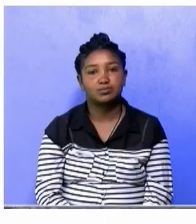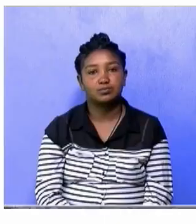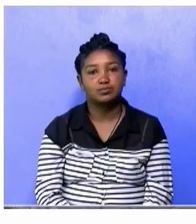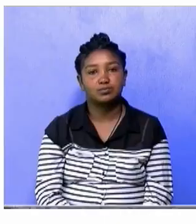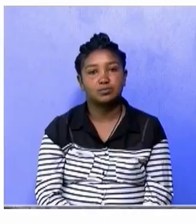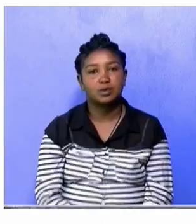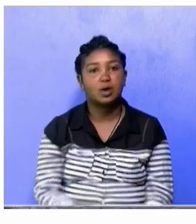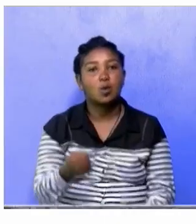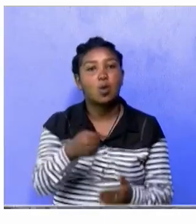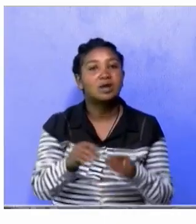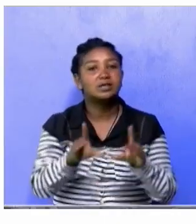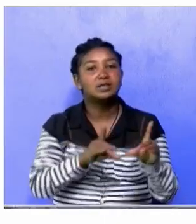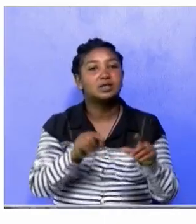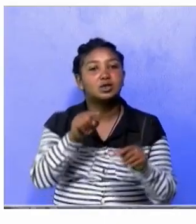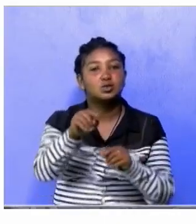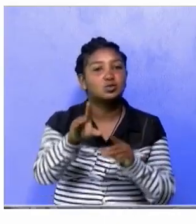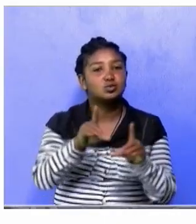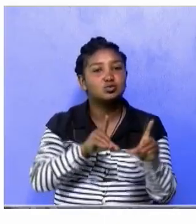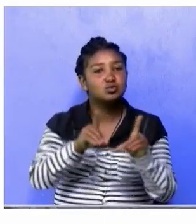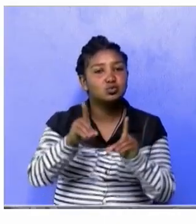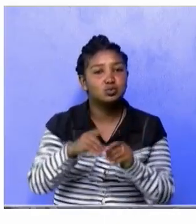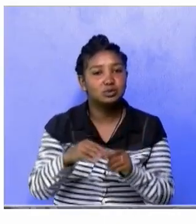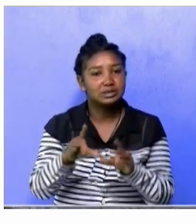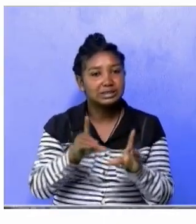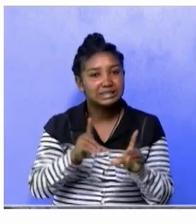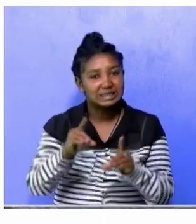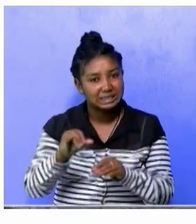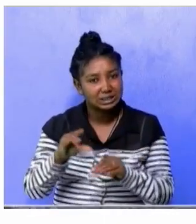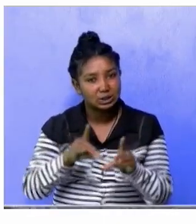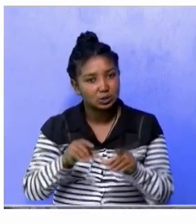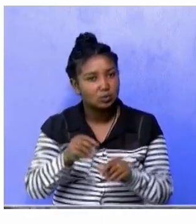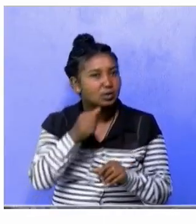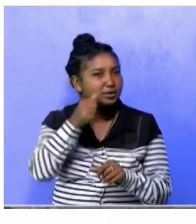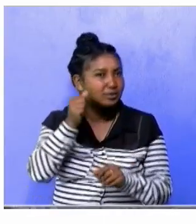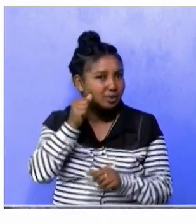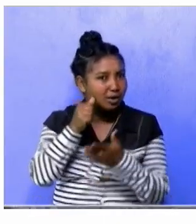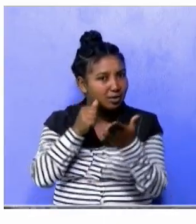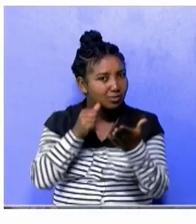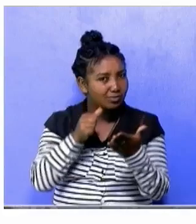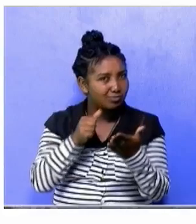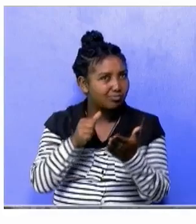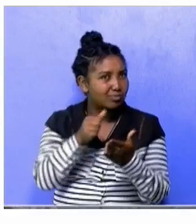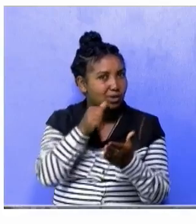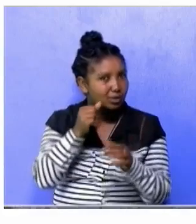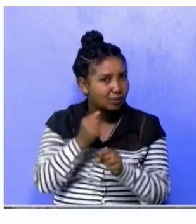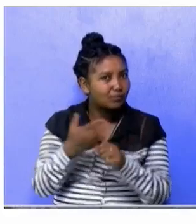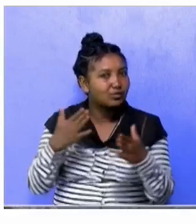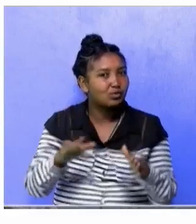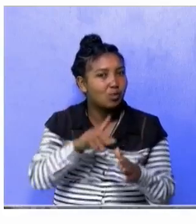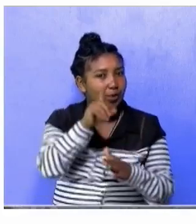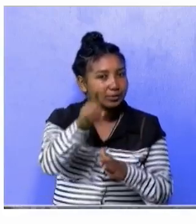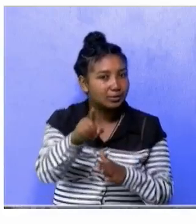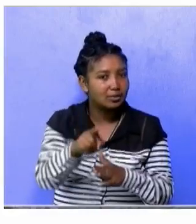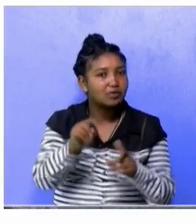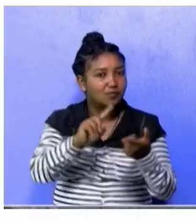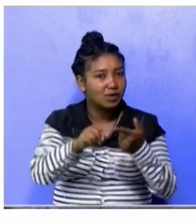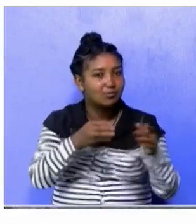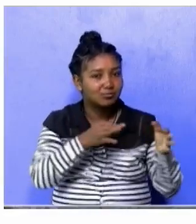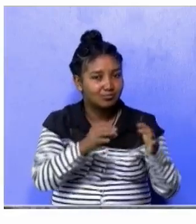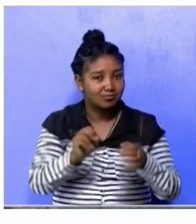you do yesterday? Tell to your